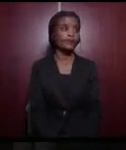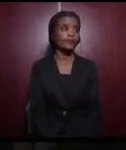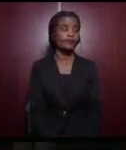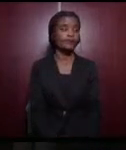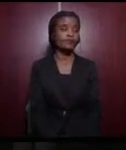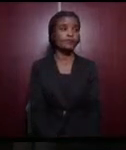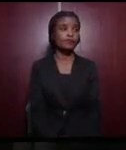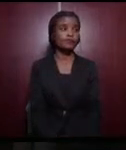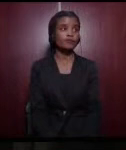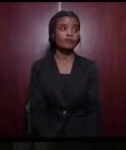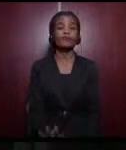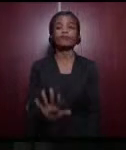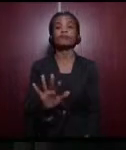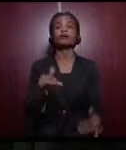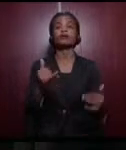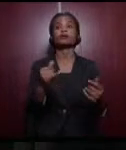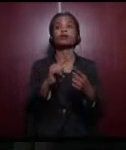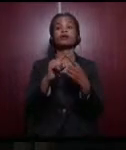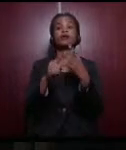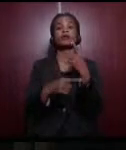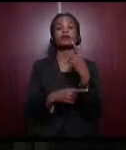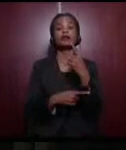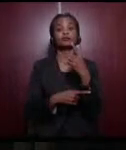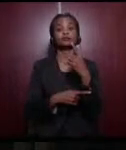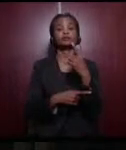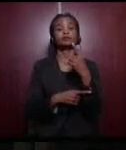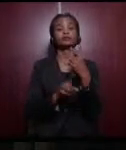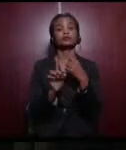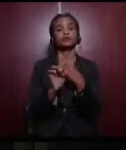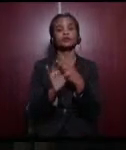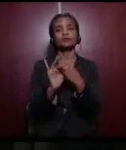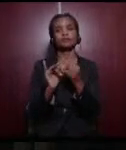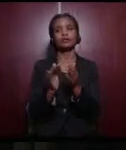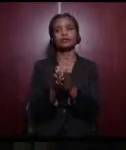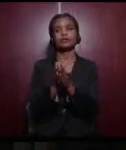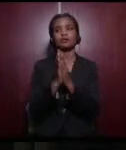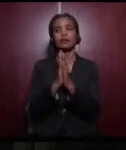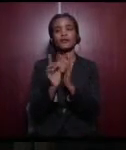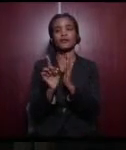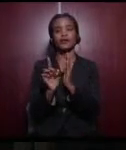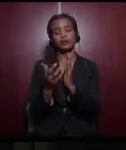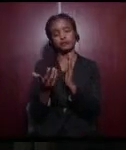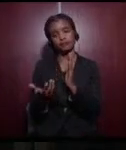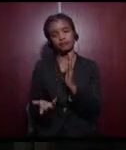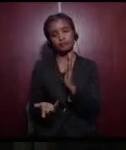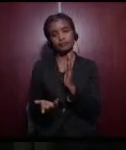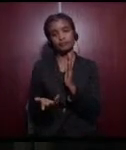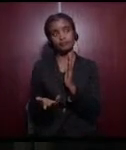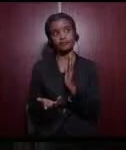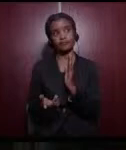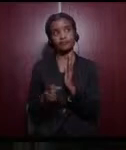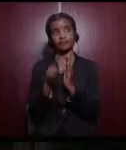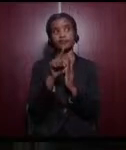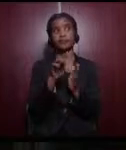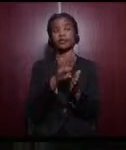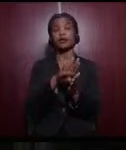the last part, e ke tlo e kopang ko lona ke hore ana ra support